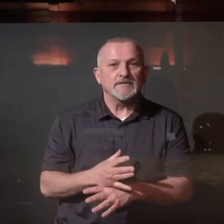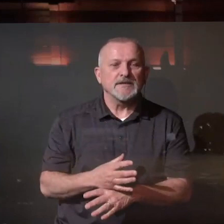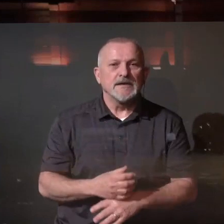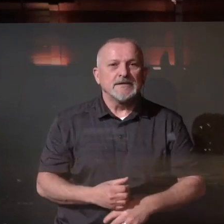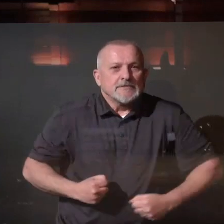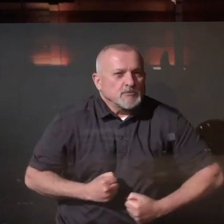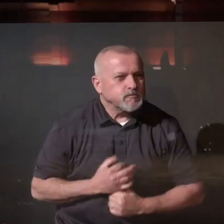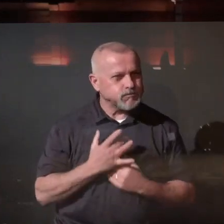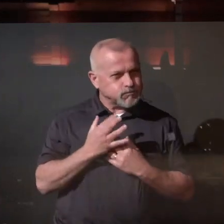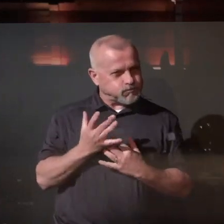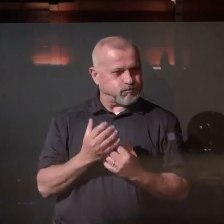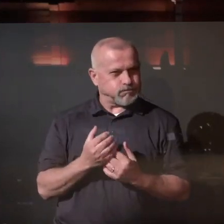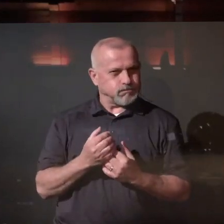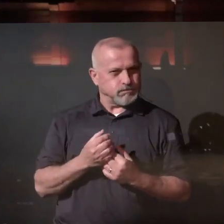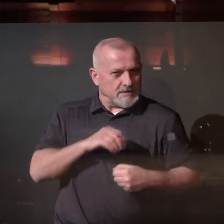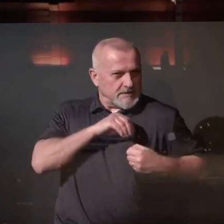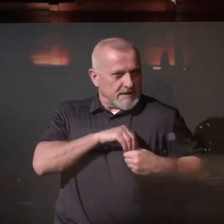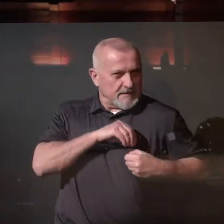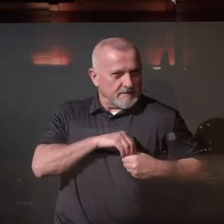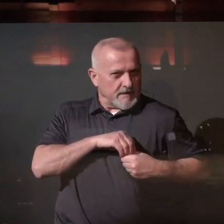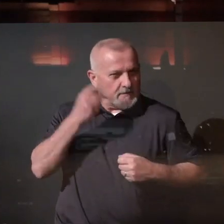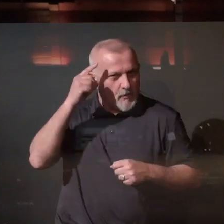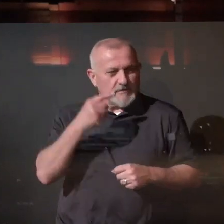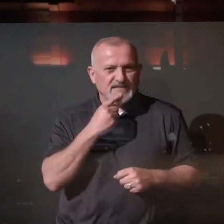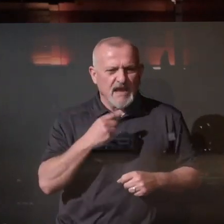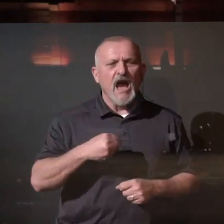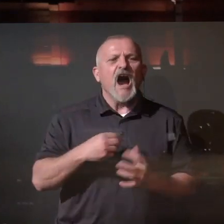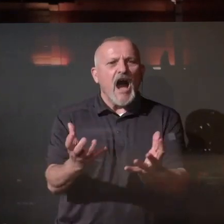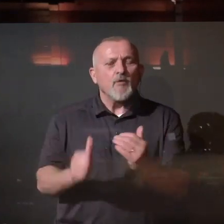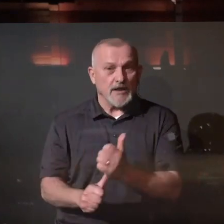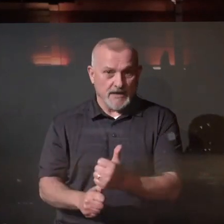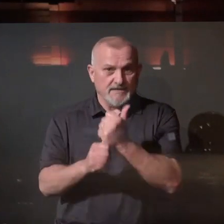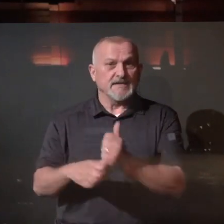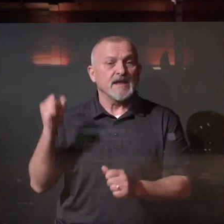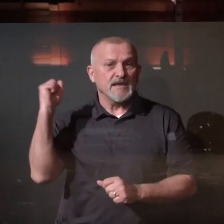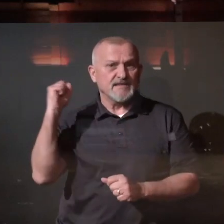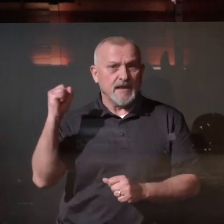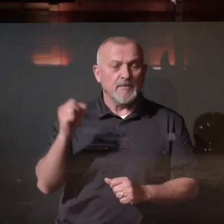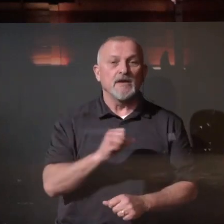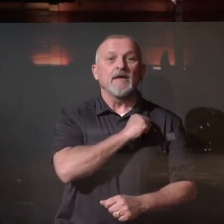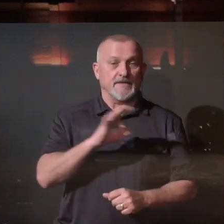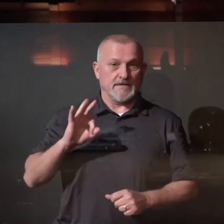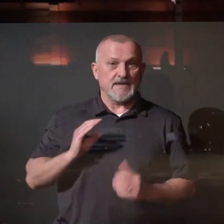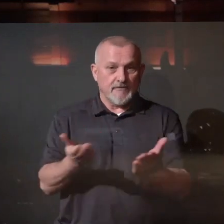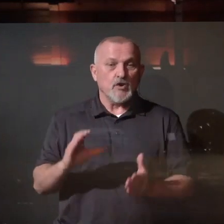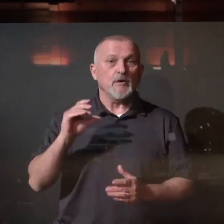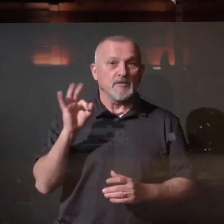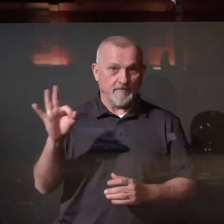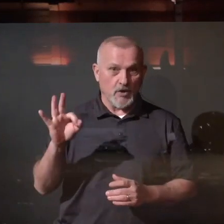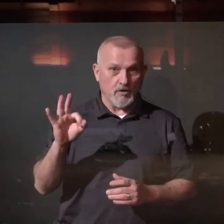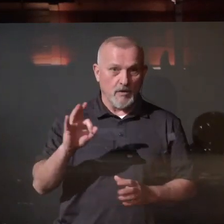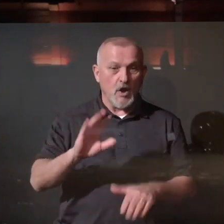want to assist Pastor Sam. I want to assist the staff of Cumberland Fellowship. I want to assist the church as a